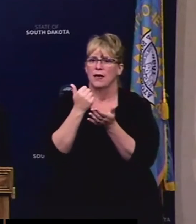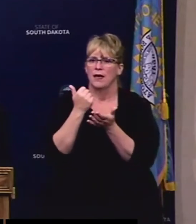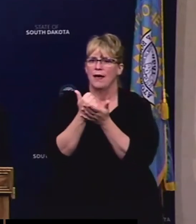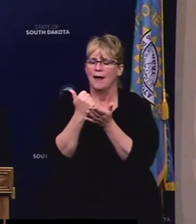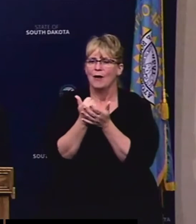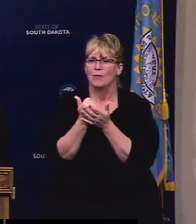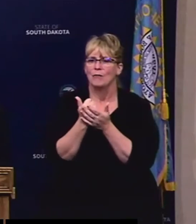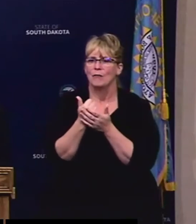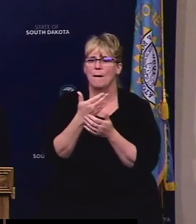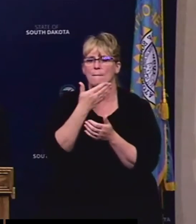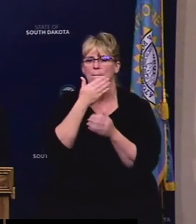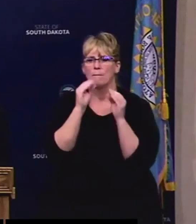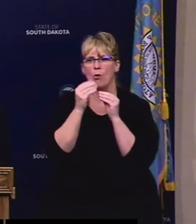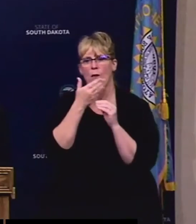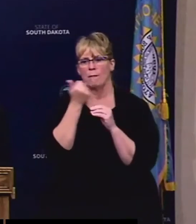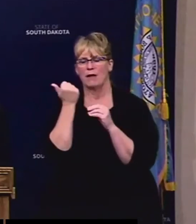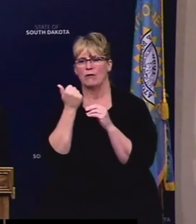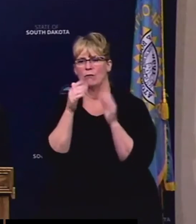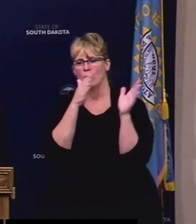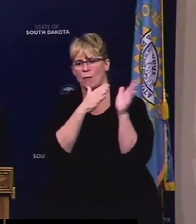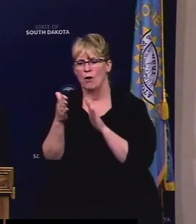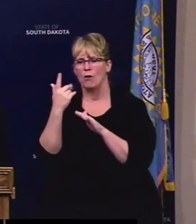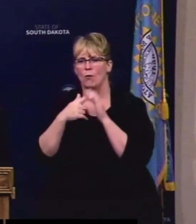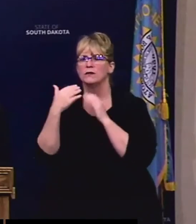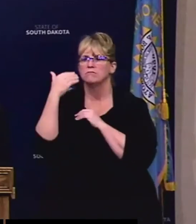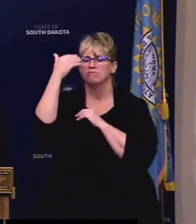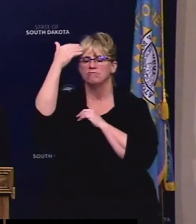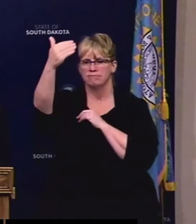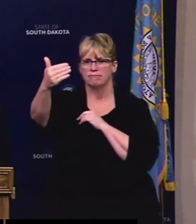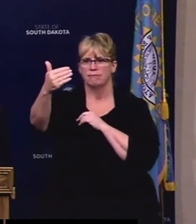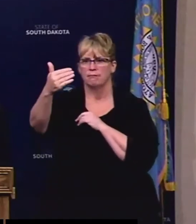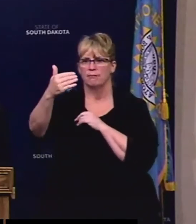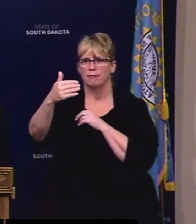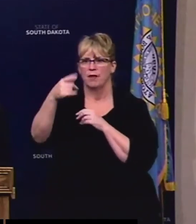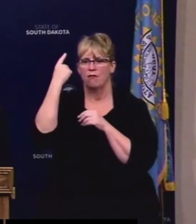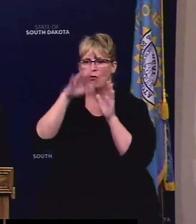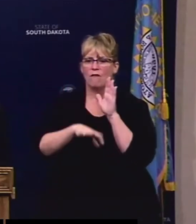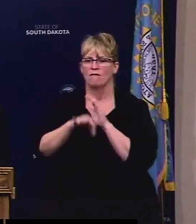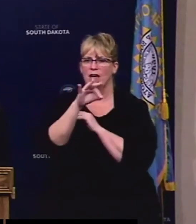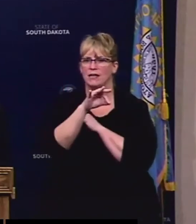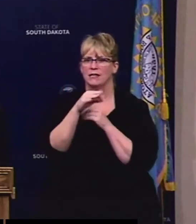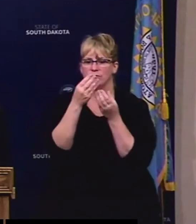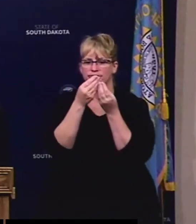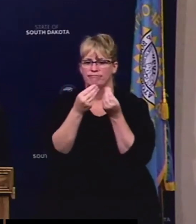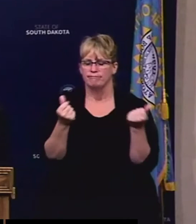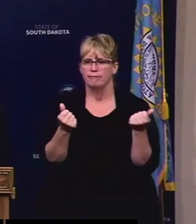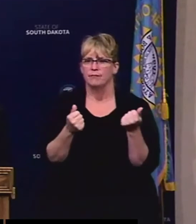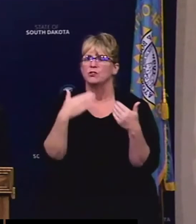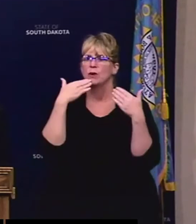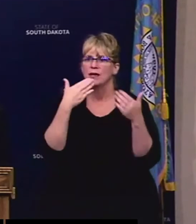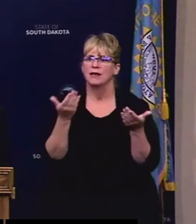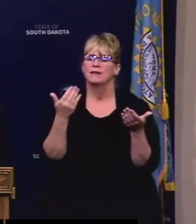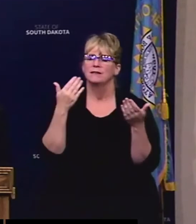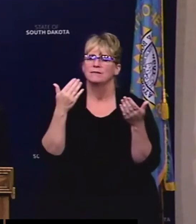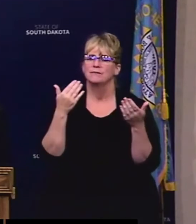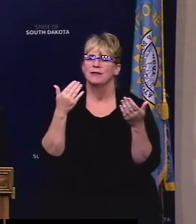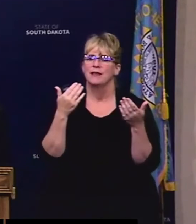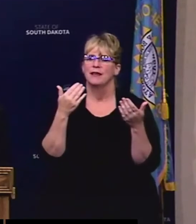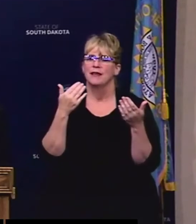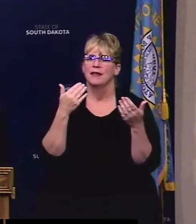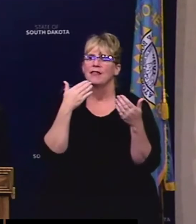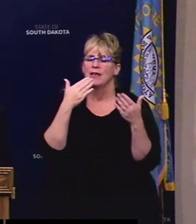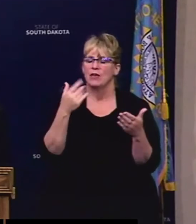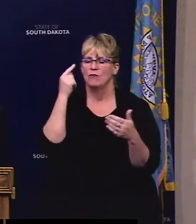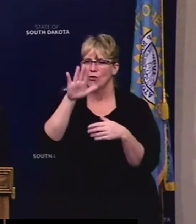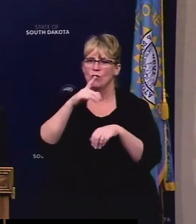feeling better prepared for what's ahead of us and also getting towards finding a cure. So Once again, thank you so much for all that you've